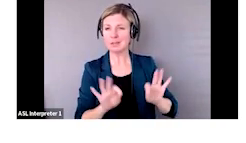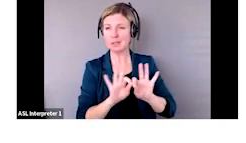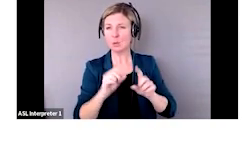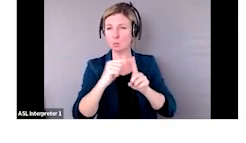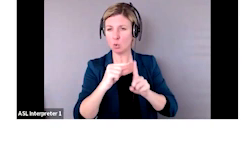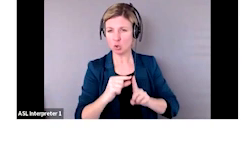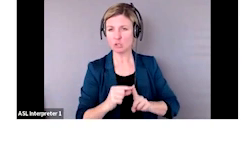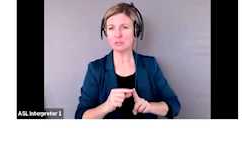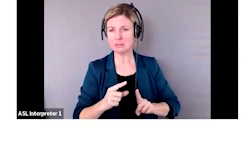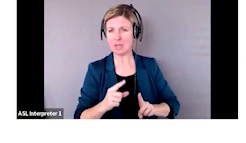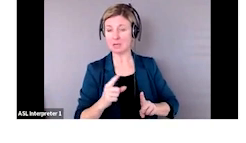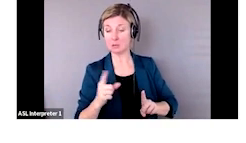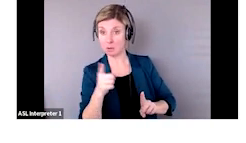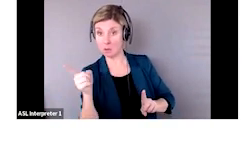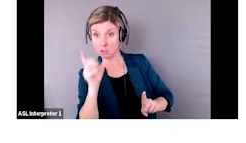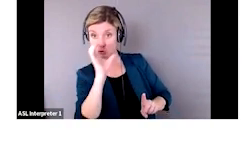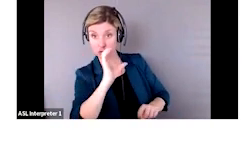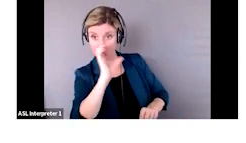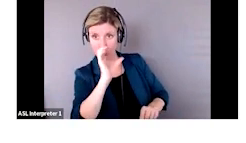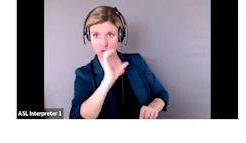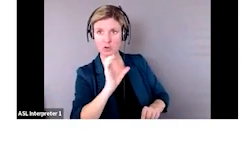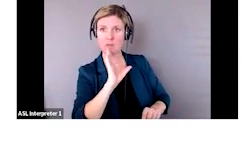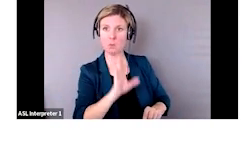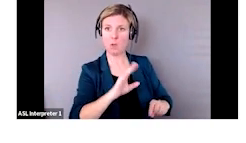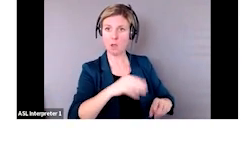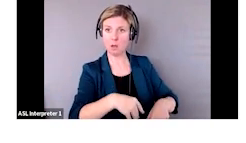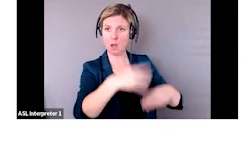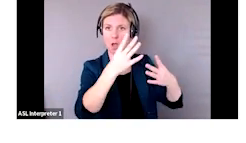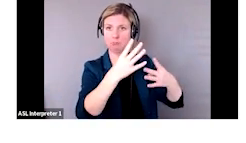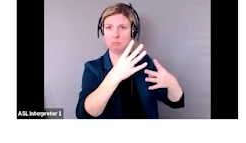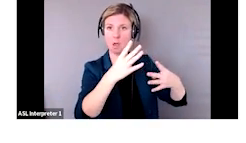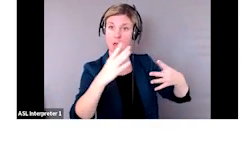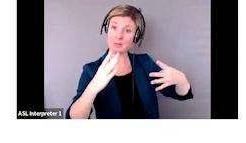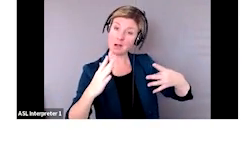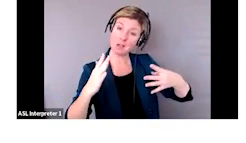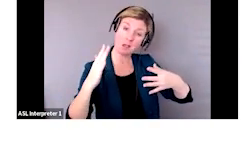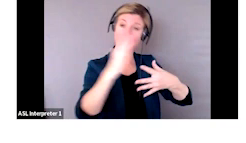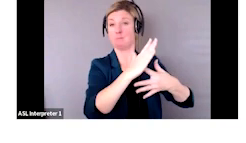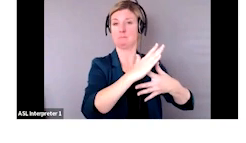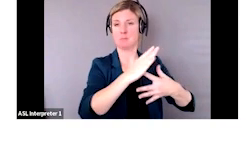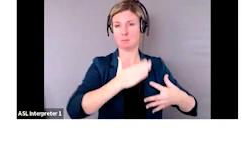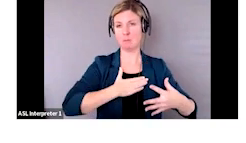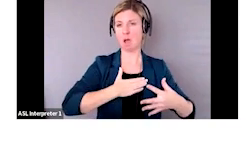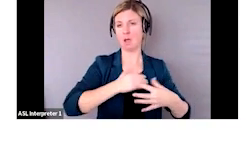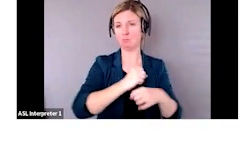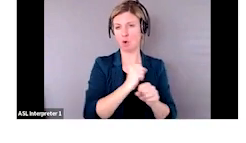that we have to see what are the things that people are searching for, to make sure you show up for those things as well.